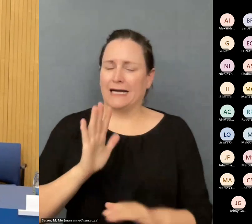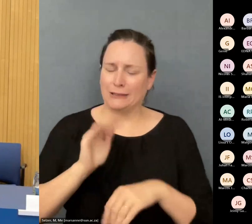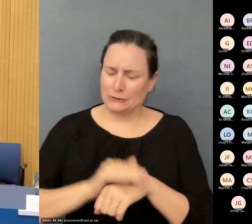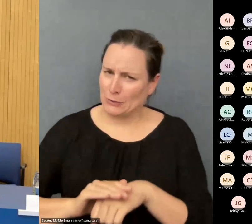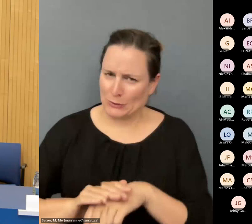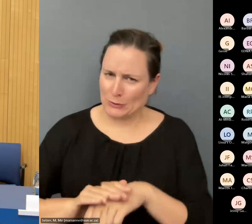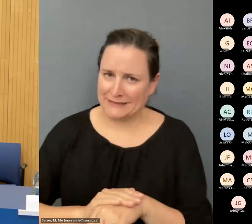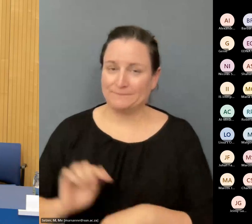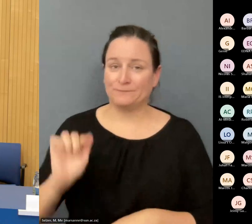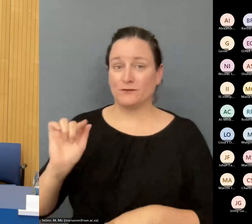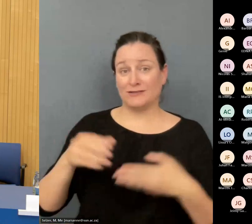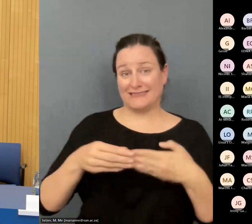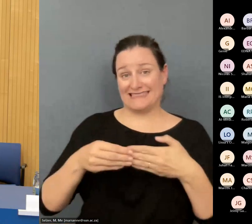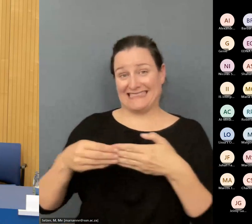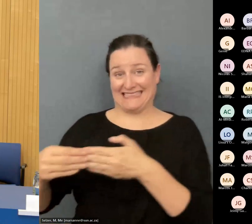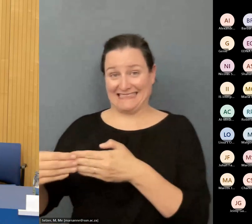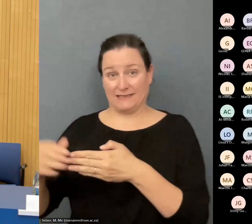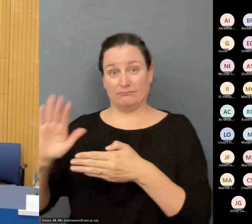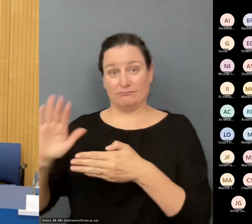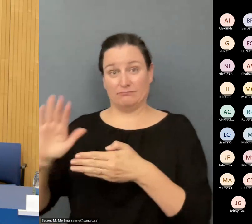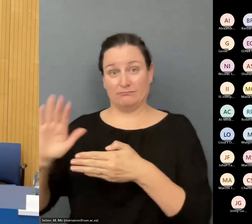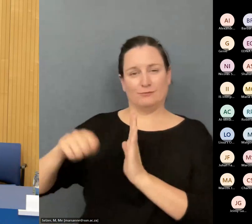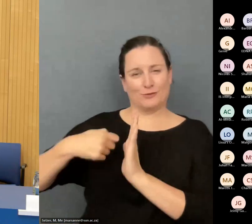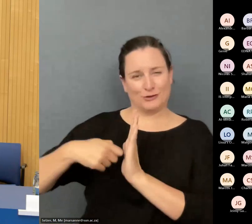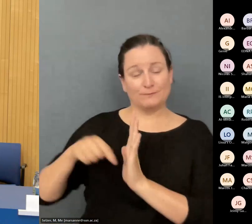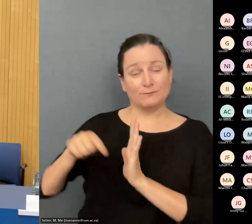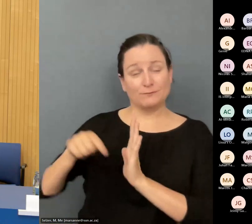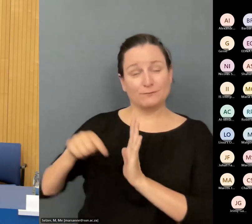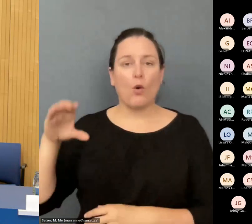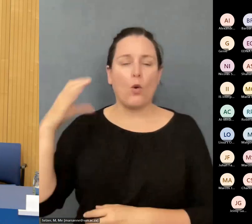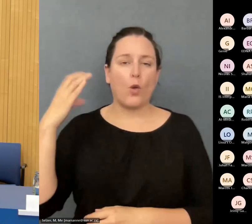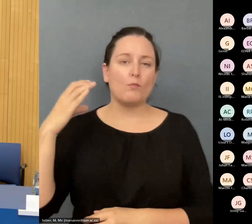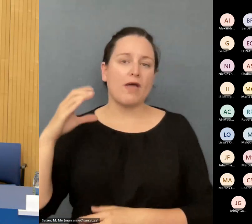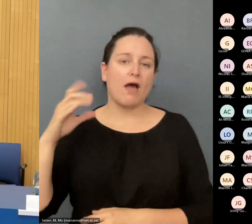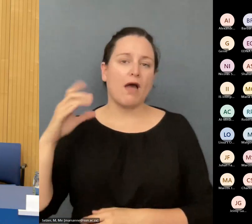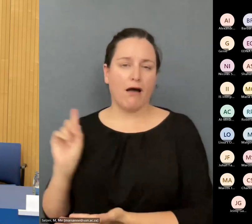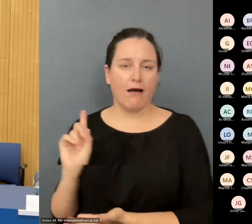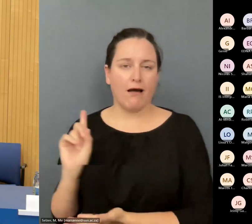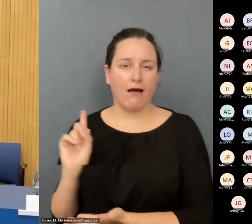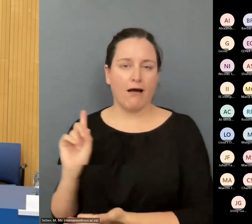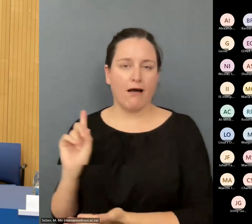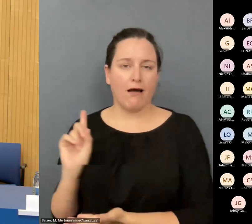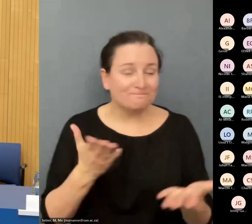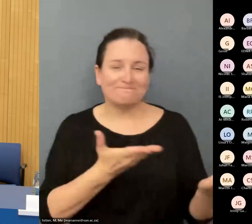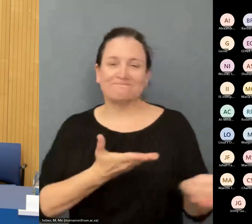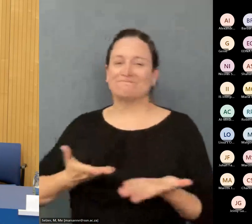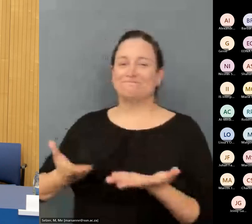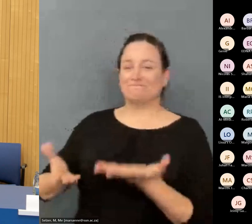foundation and she has come all the way from Colombia. So Diana, the floor is yours.